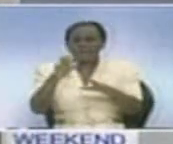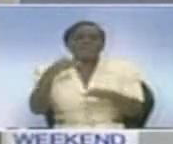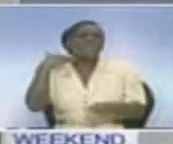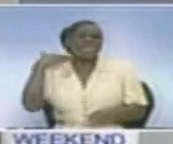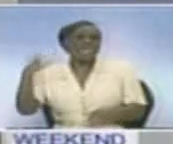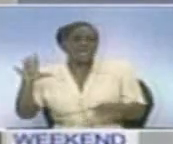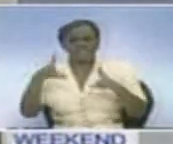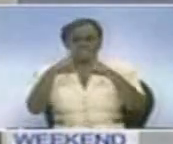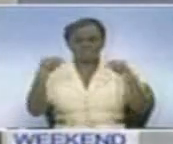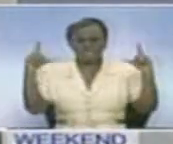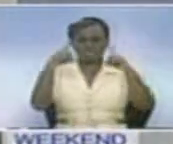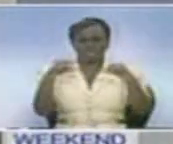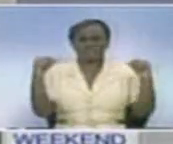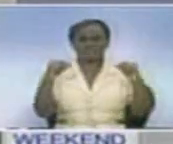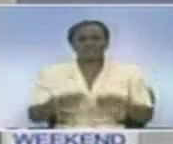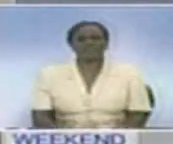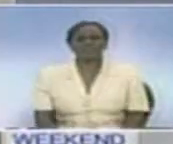hate speech at their rallies.